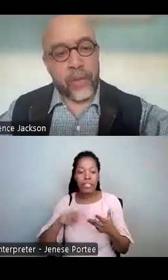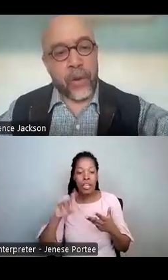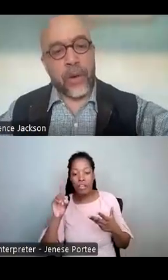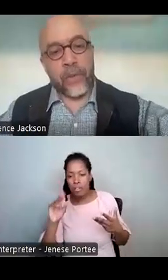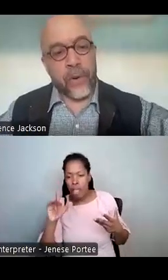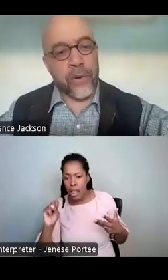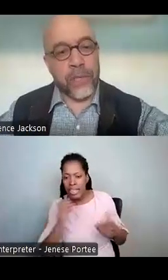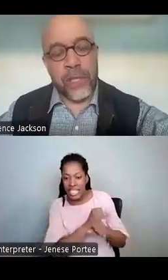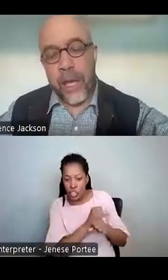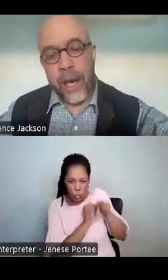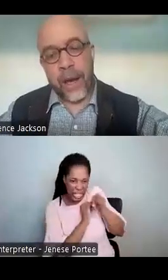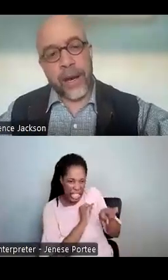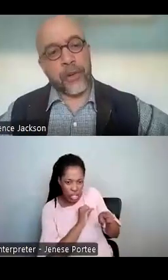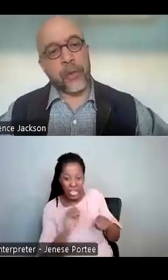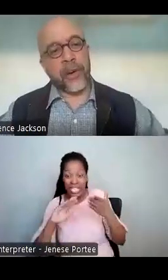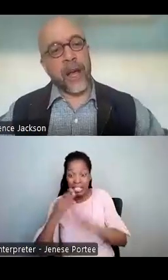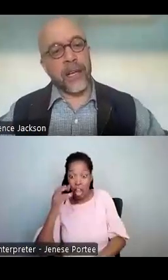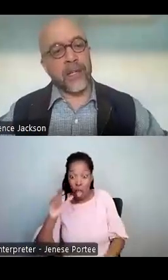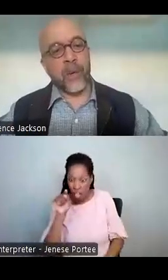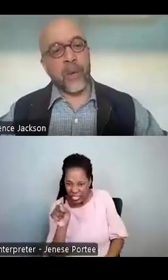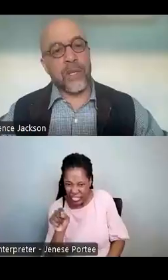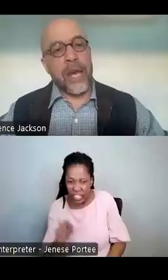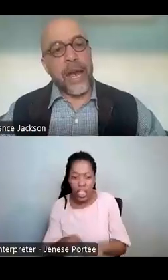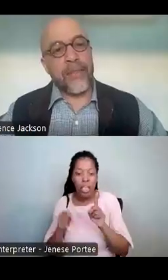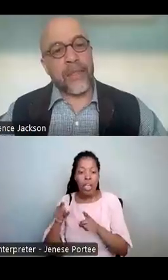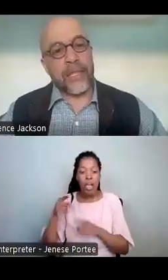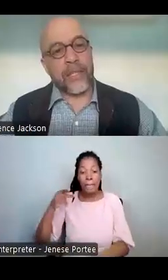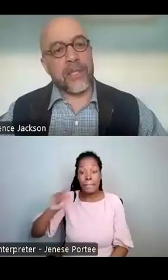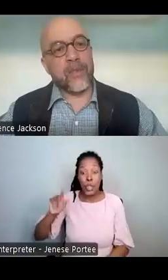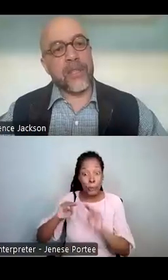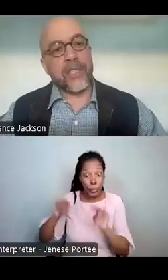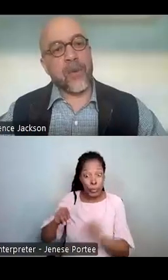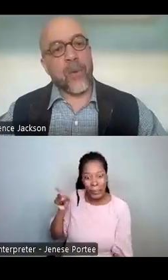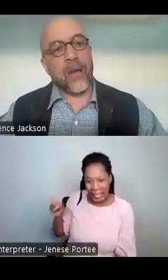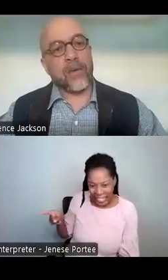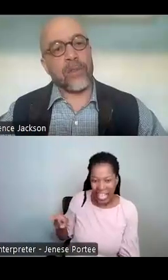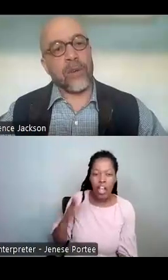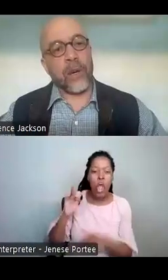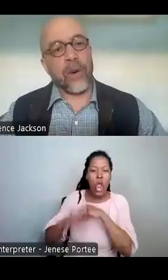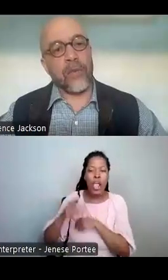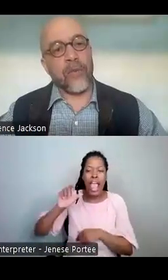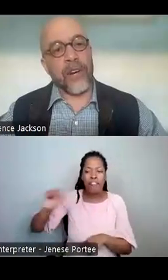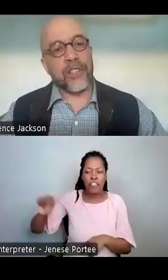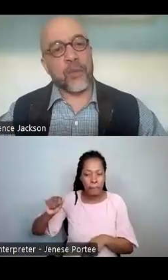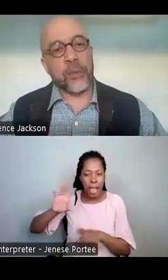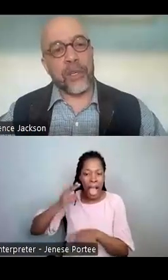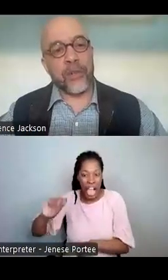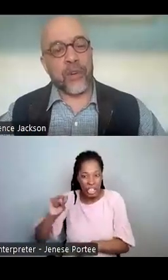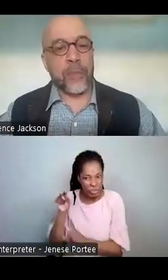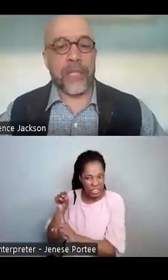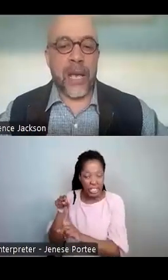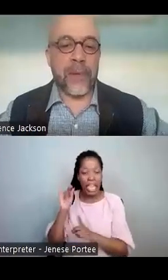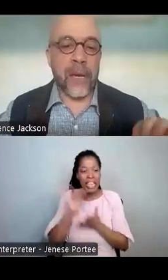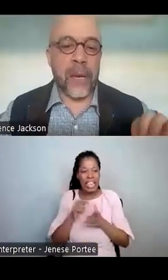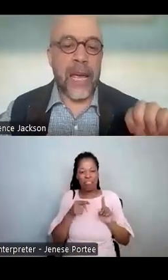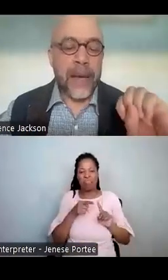have, one of your early African-American high schools. And then this is around, like where Frazier would be, sort of up